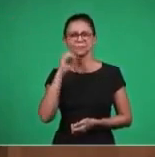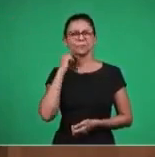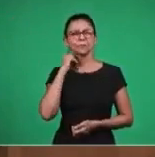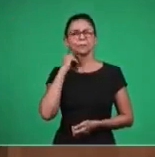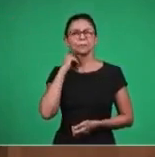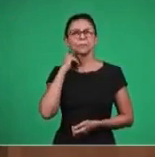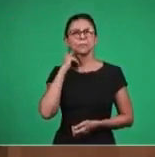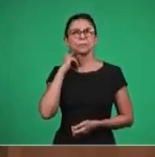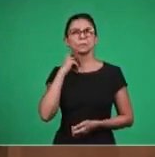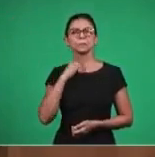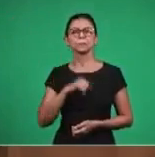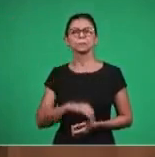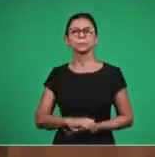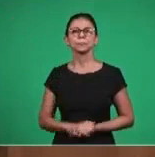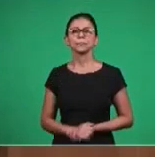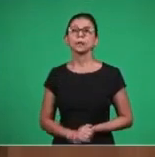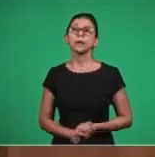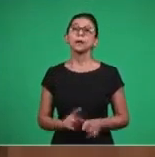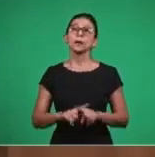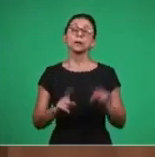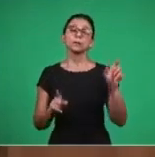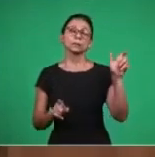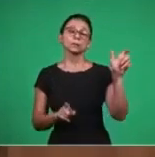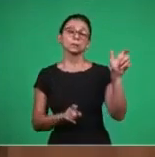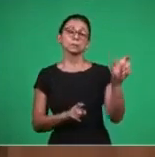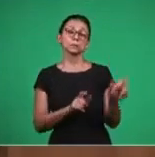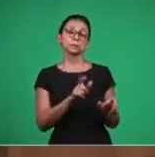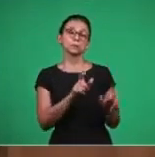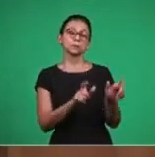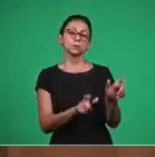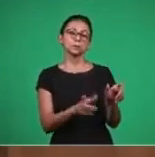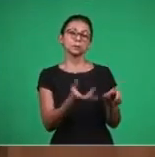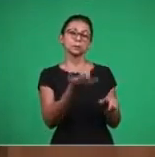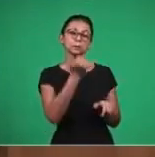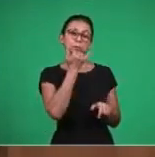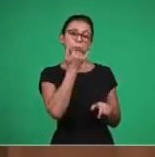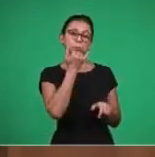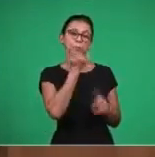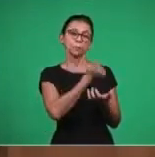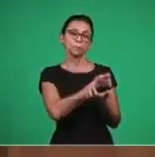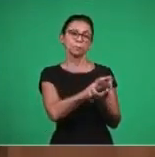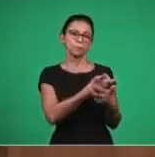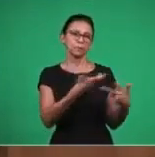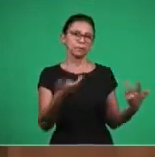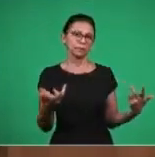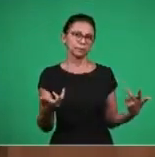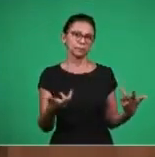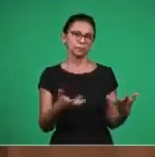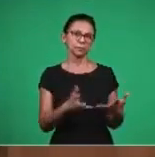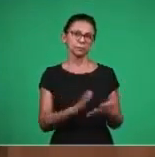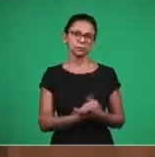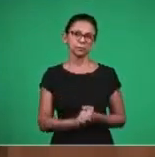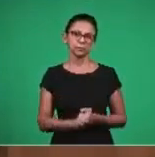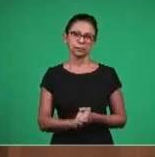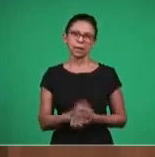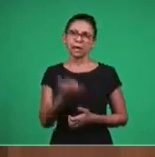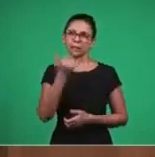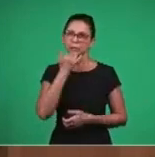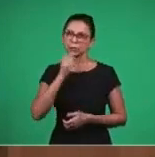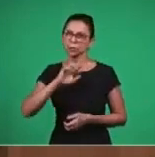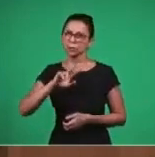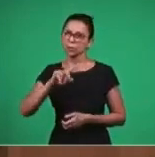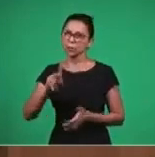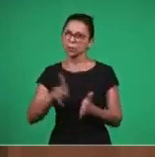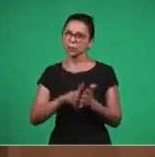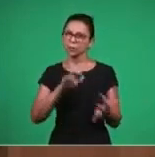right? So that you see here, the excuse. You have to understand that the excuse here is not for the world.